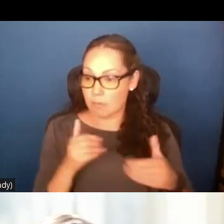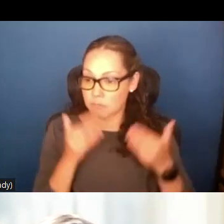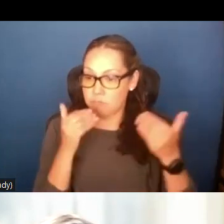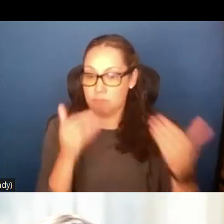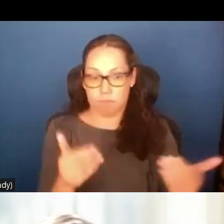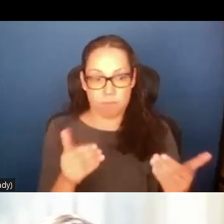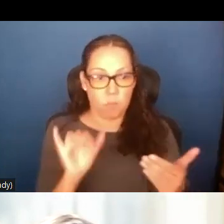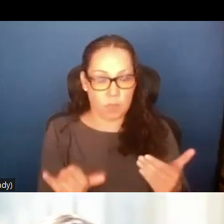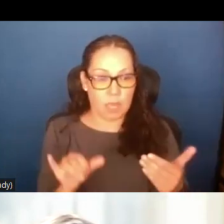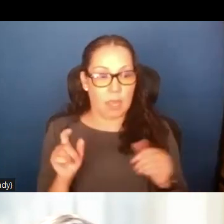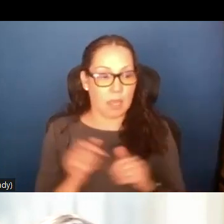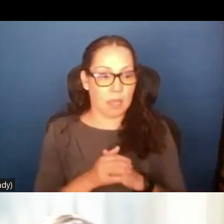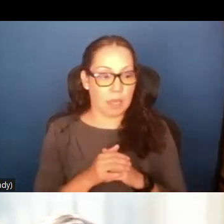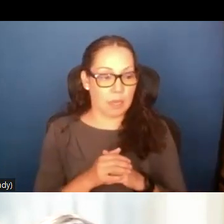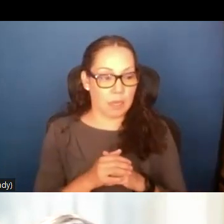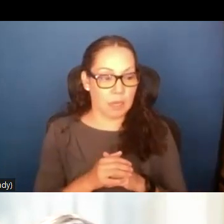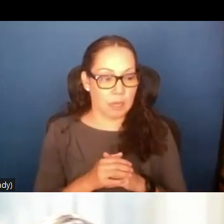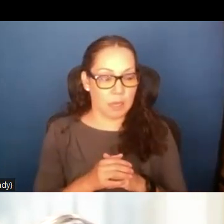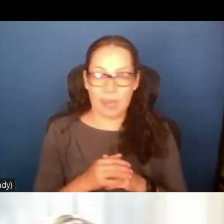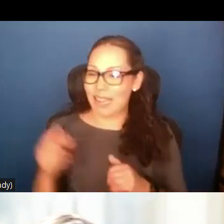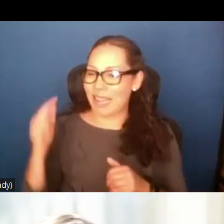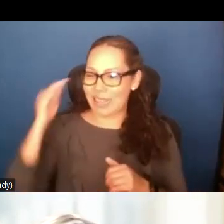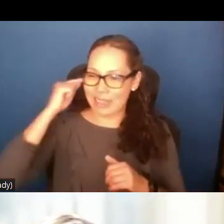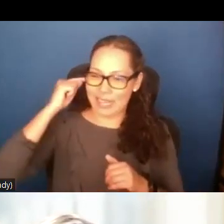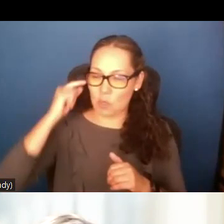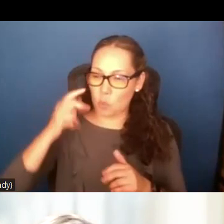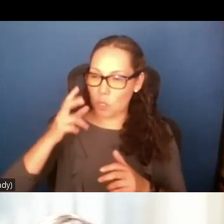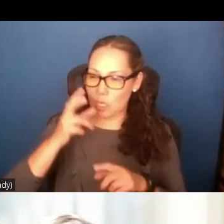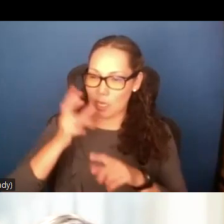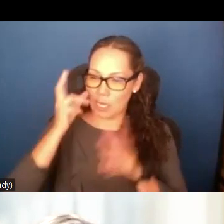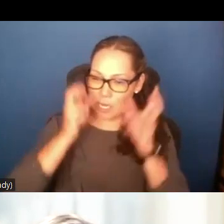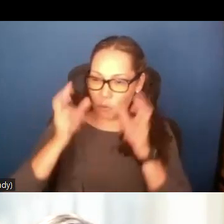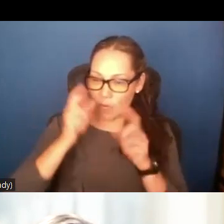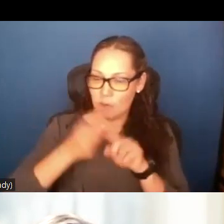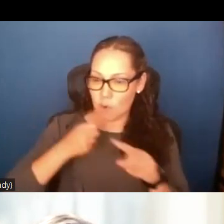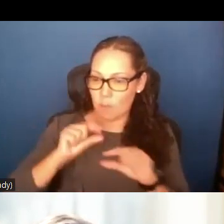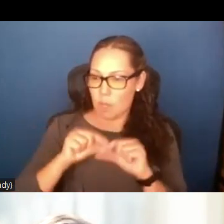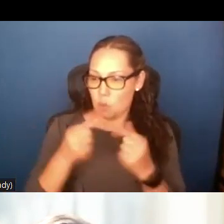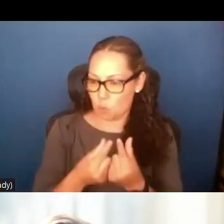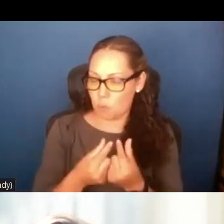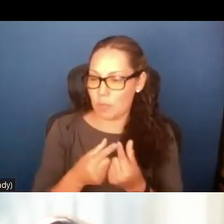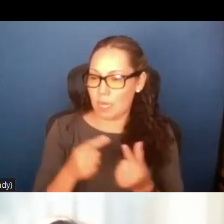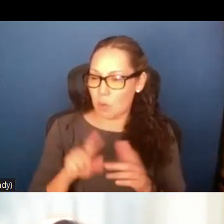piece is I think we're hearing from the group, and I'm just going to start summarizing the feedback on this